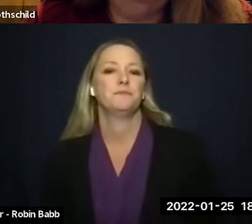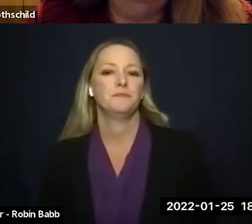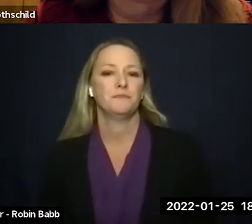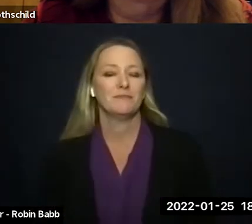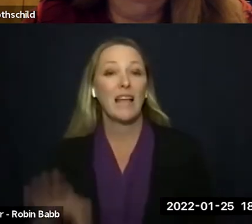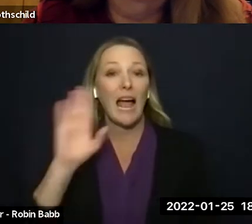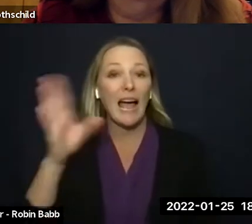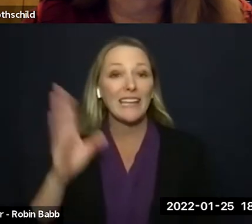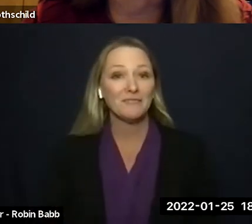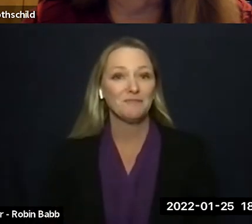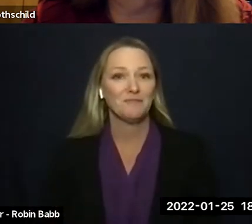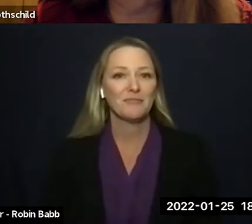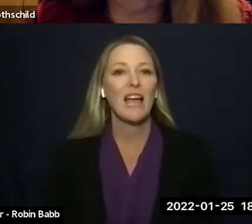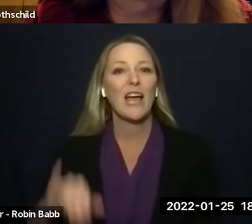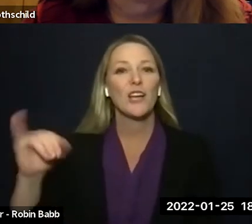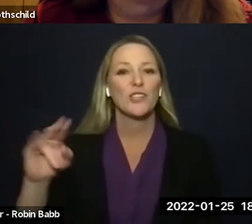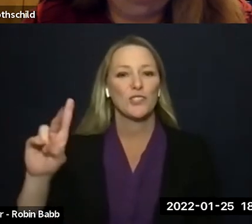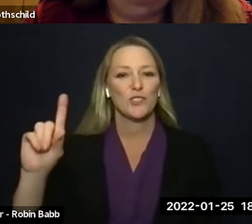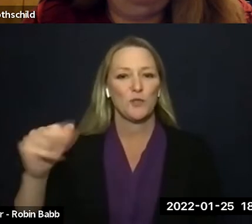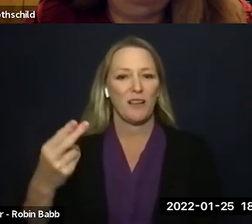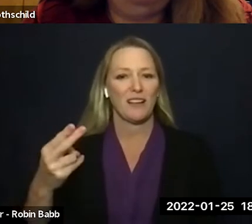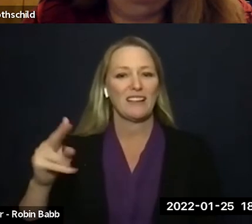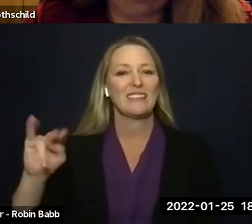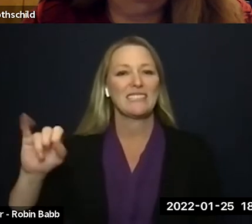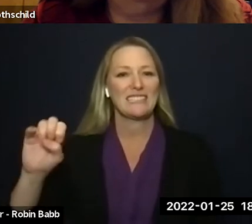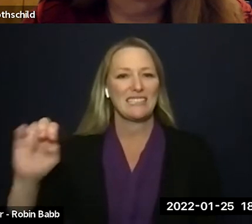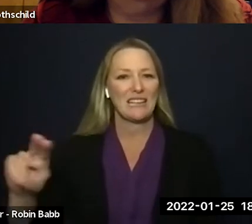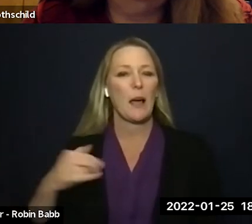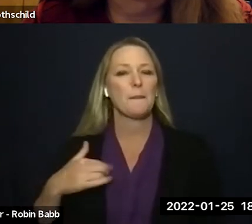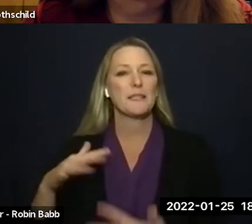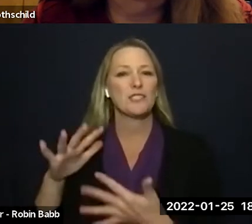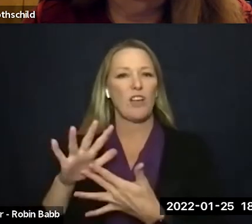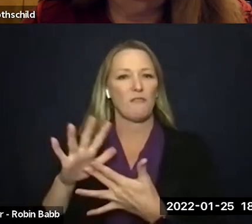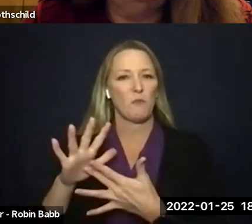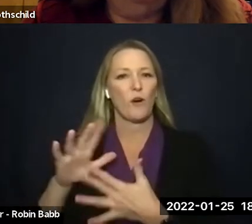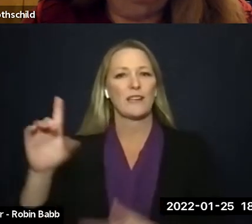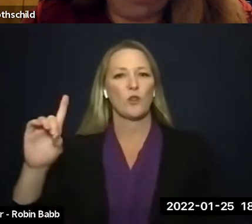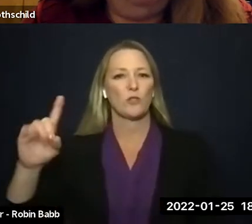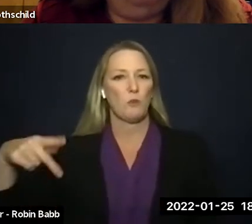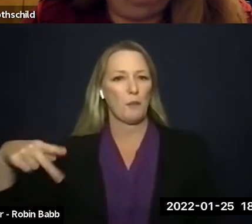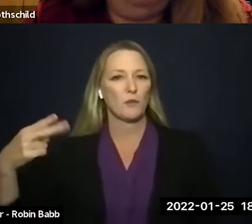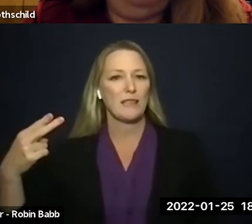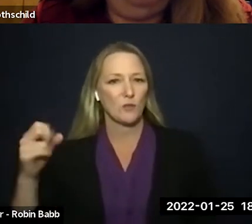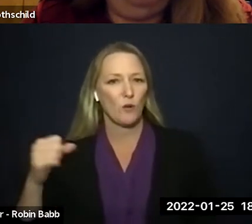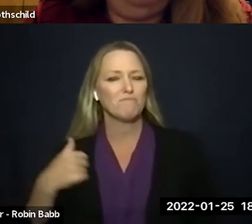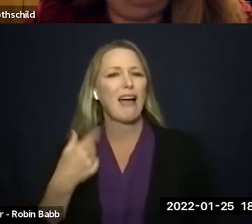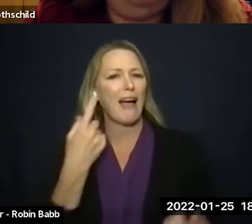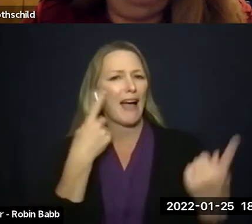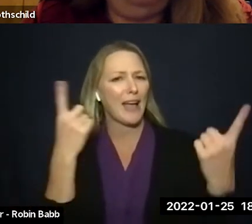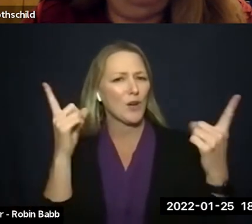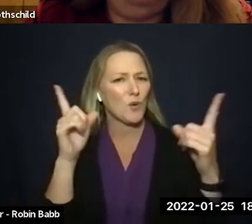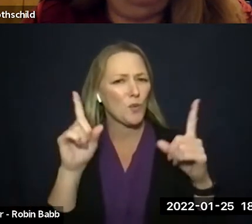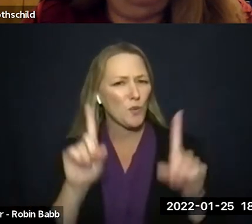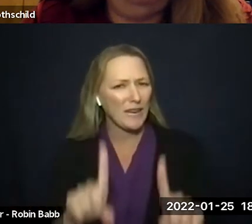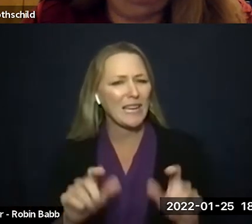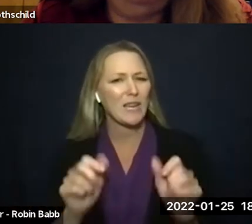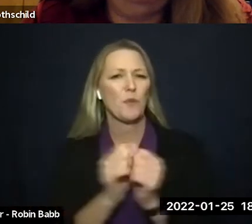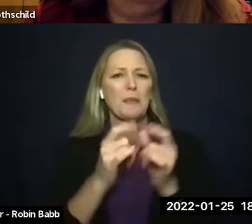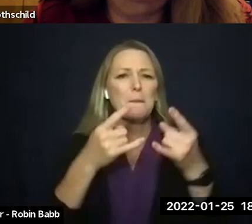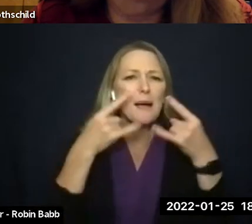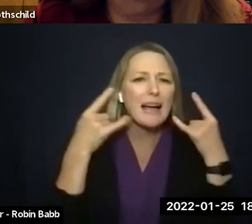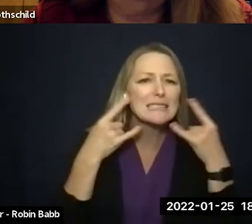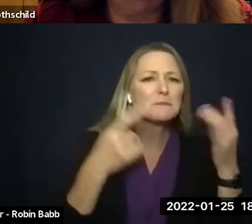uh hi i'm judah neeson i'm a sophomore at dos pueblos high school and i want to say that i agree with all the masculine vaccination